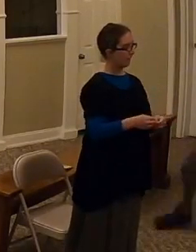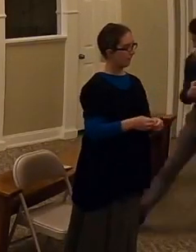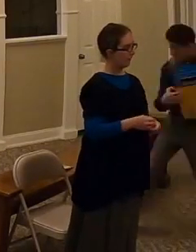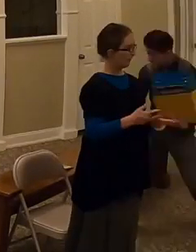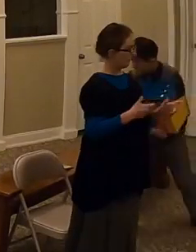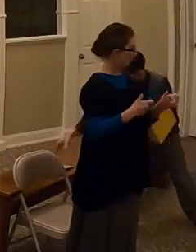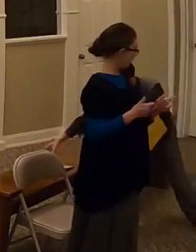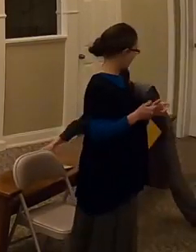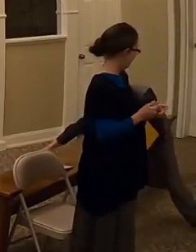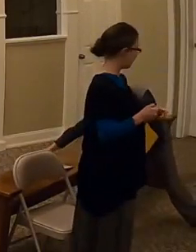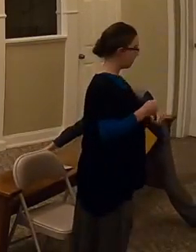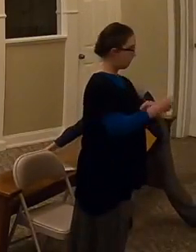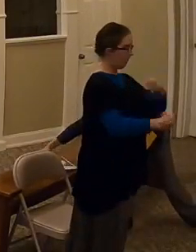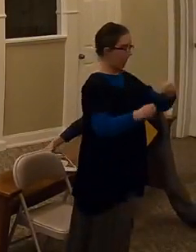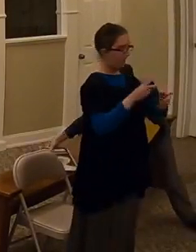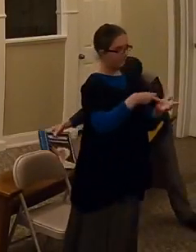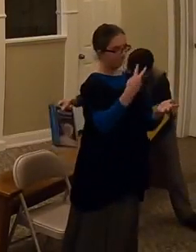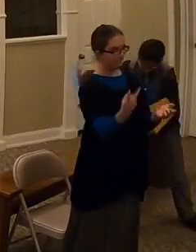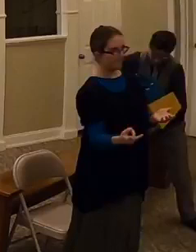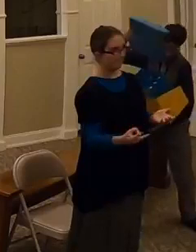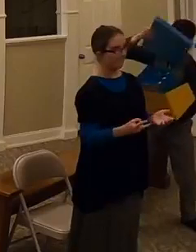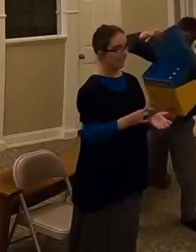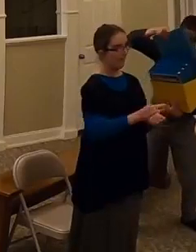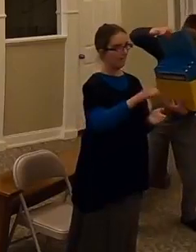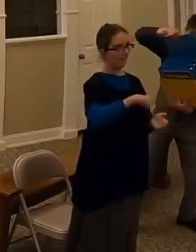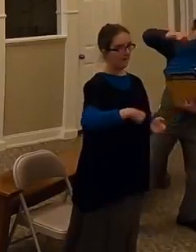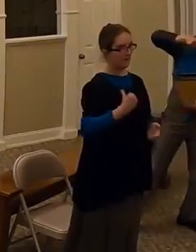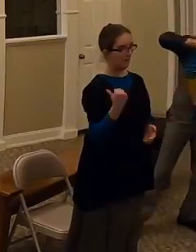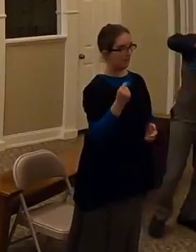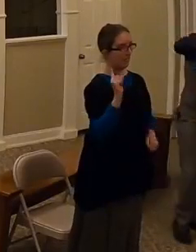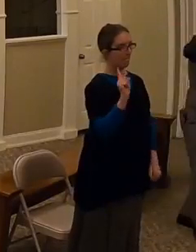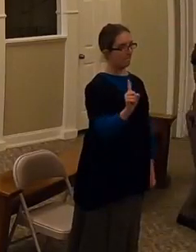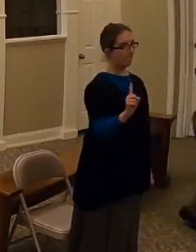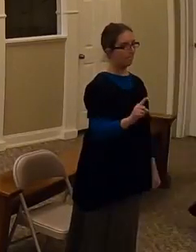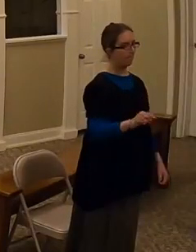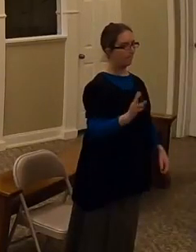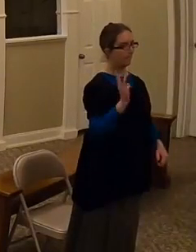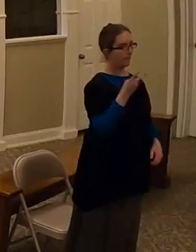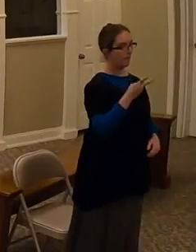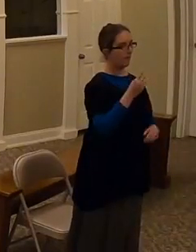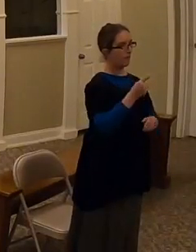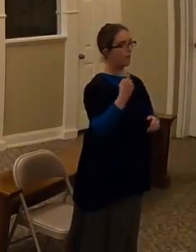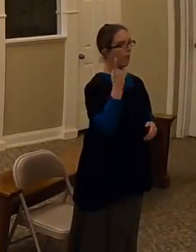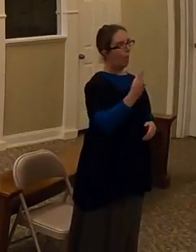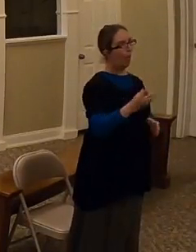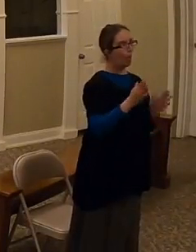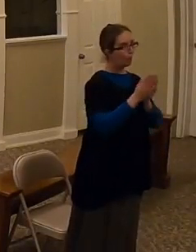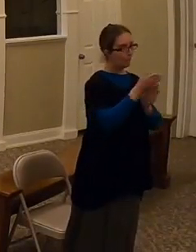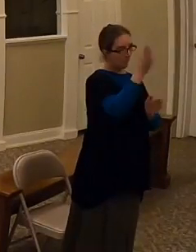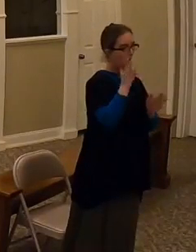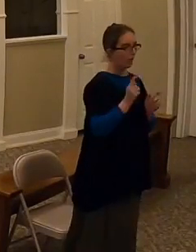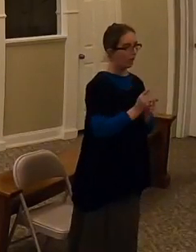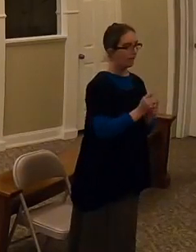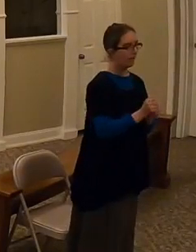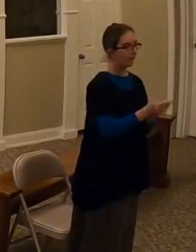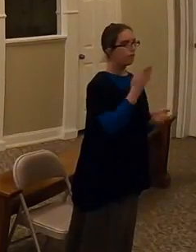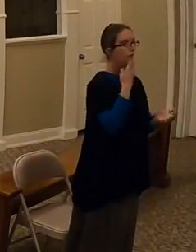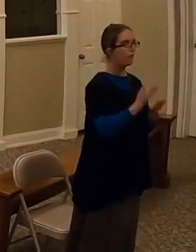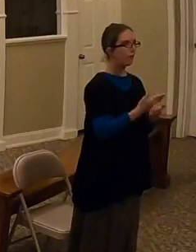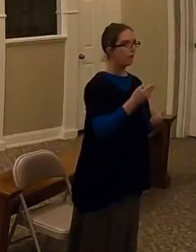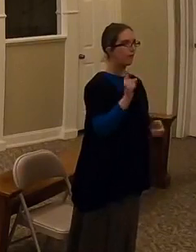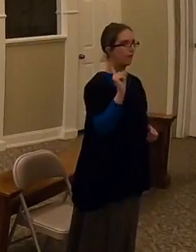for a while till the wheels fell off. Then we'd go find another one. But we always prayed and God always directed us to the good